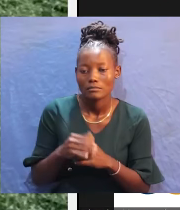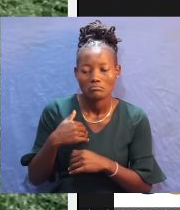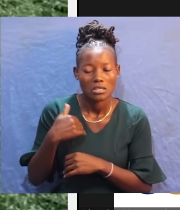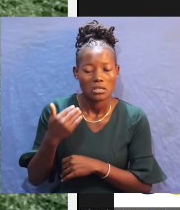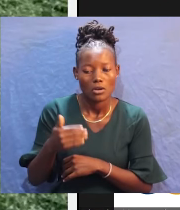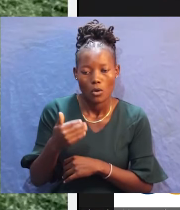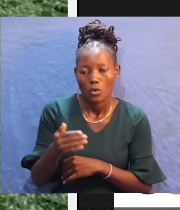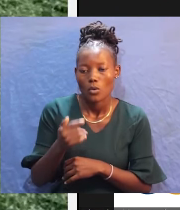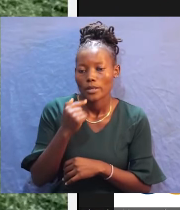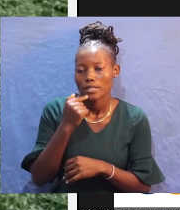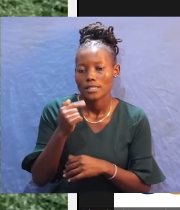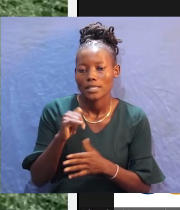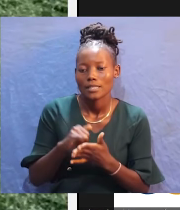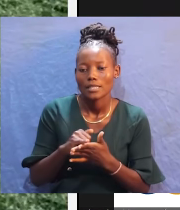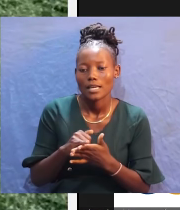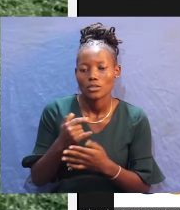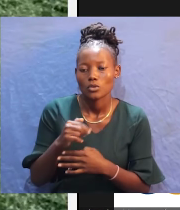closely to what they